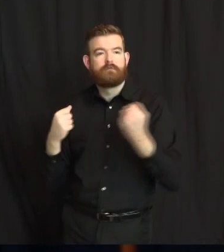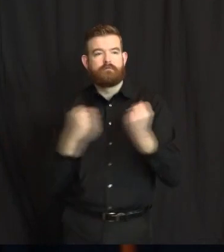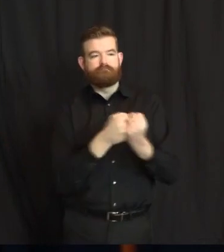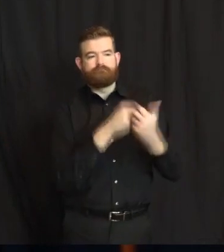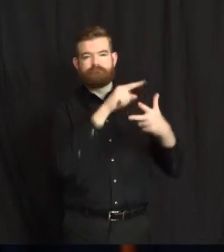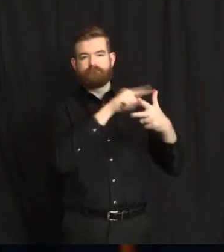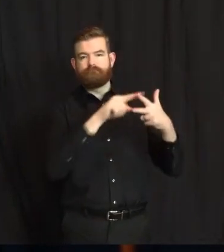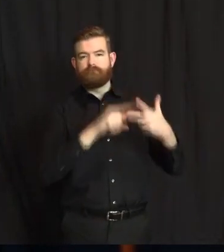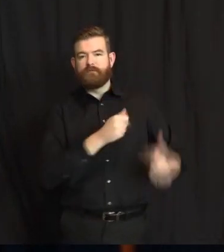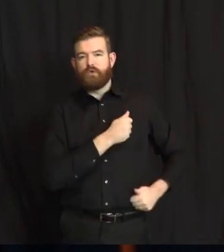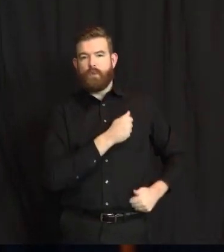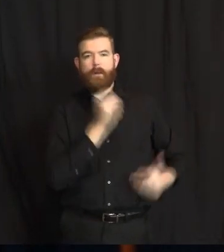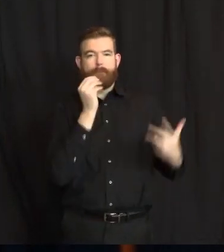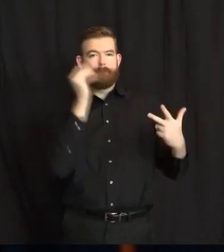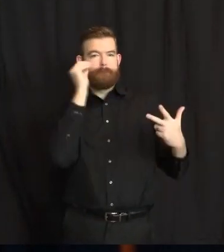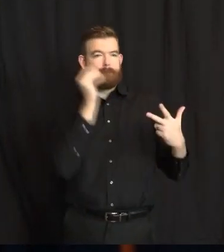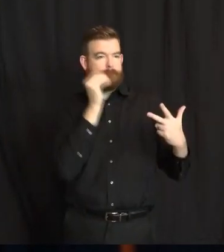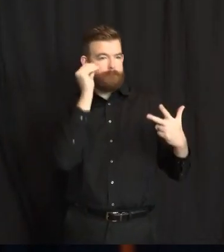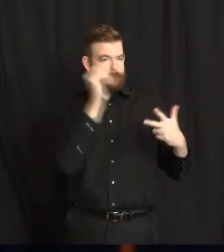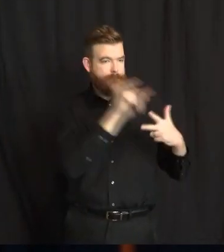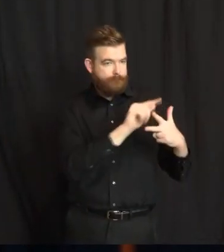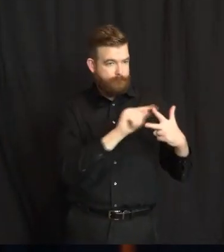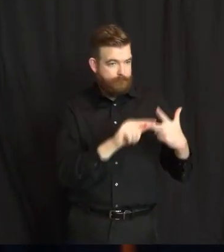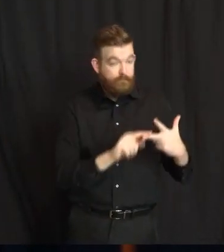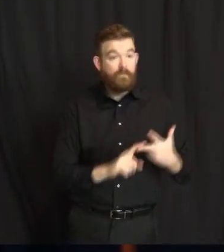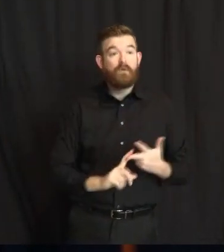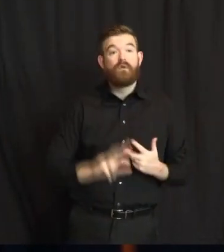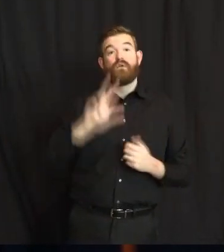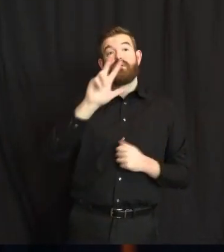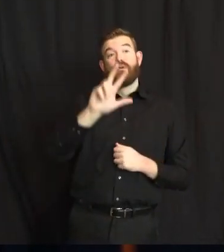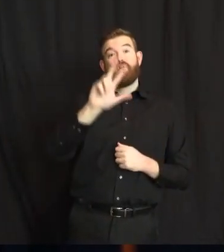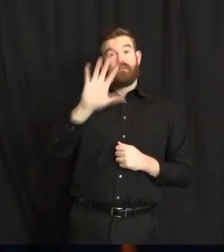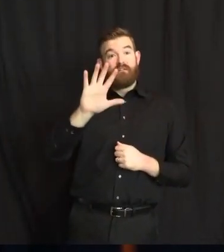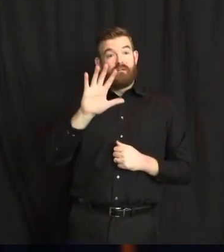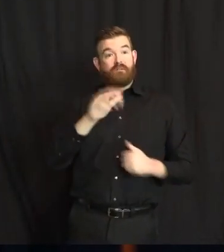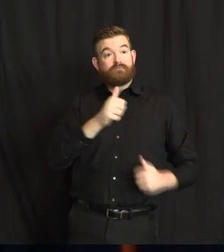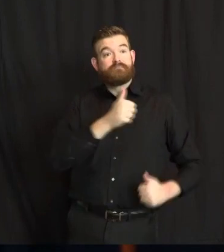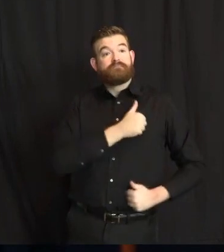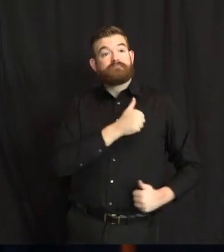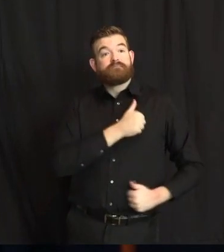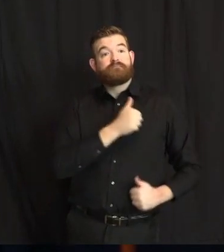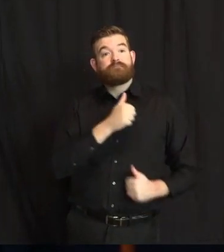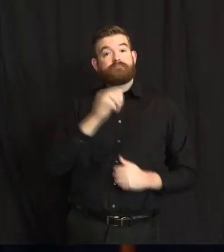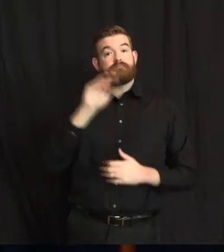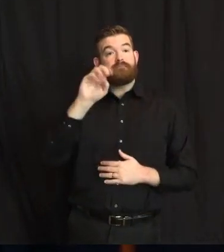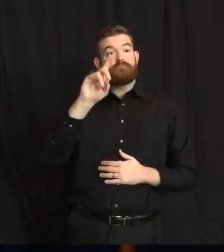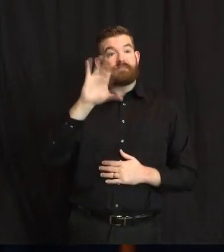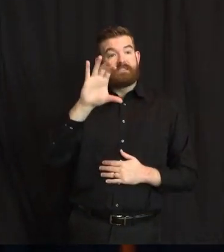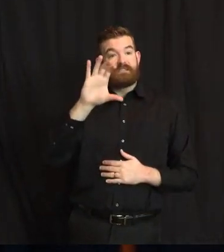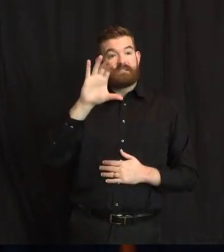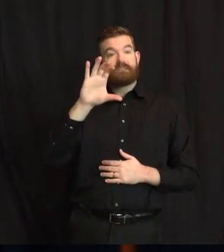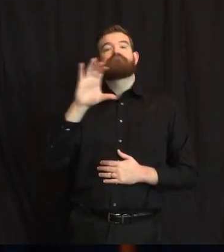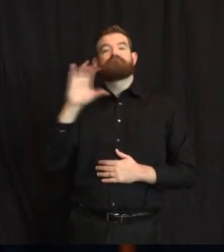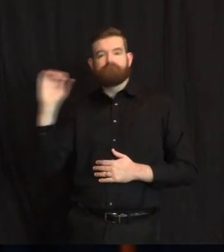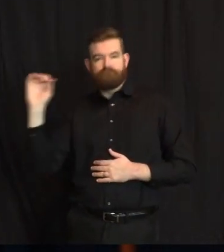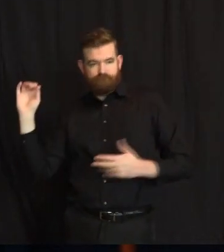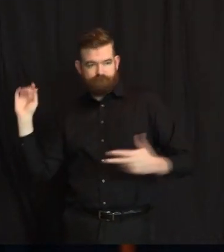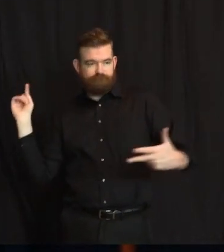combat medics have been sent to Menlo Park, and 40 have been sent to the Paramus